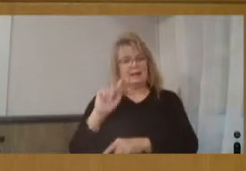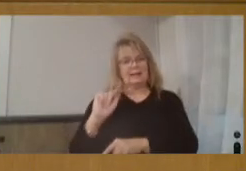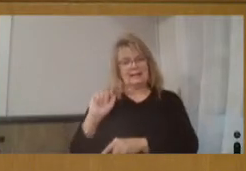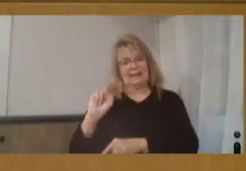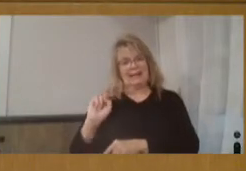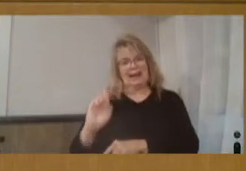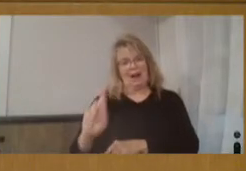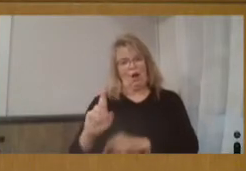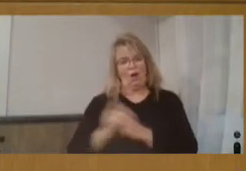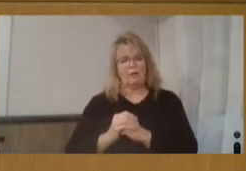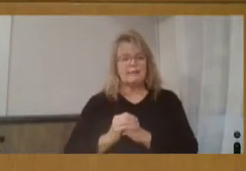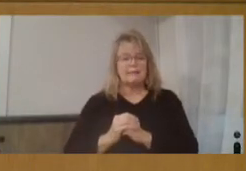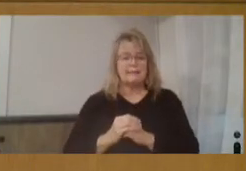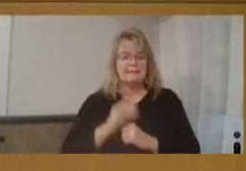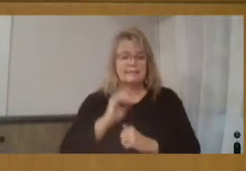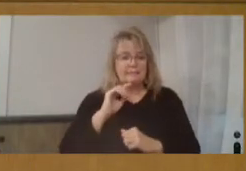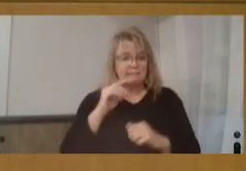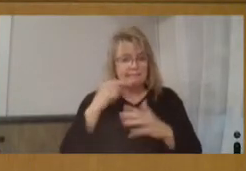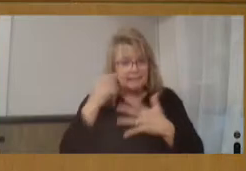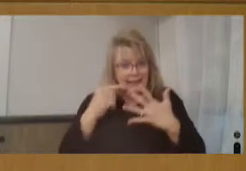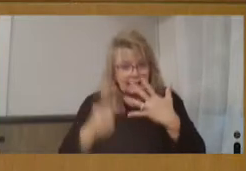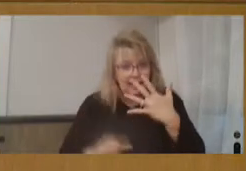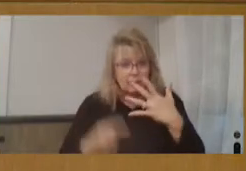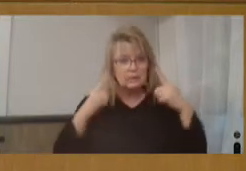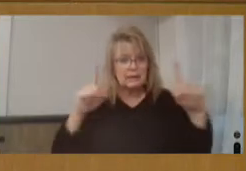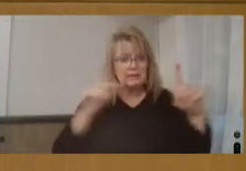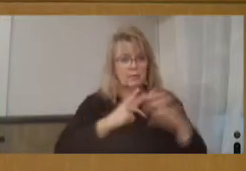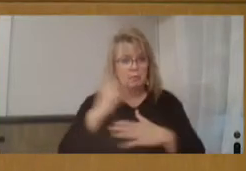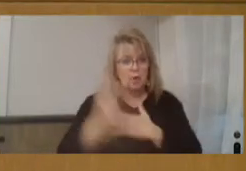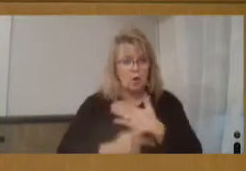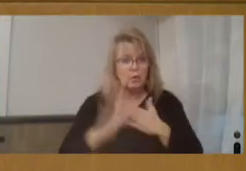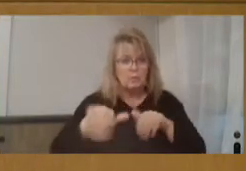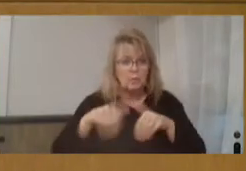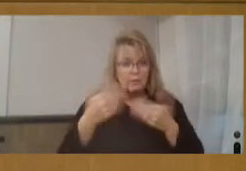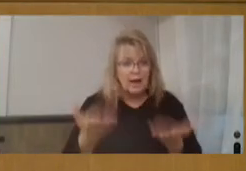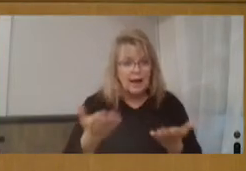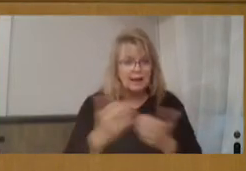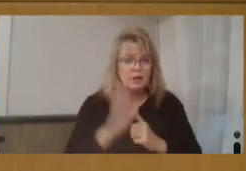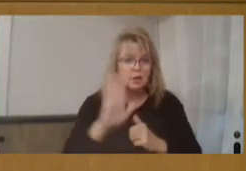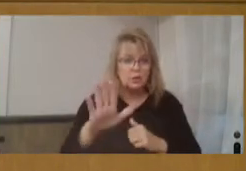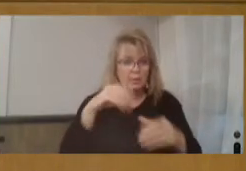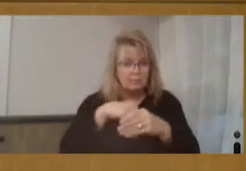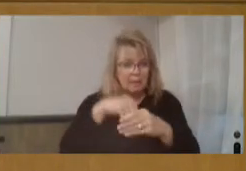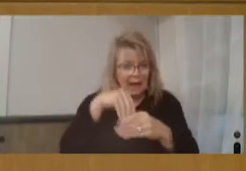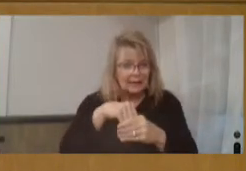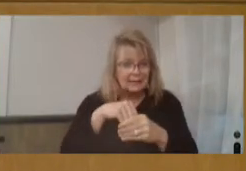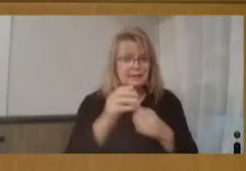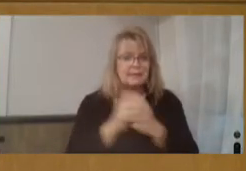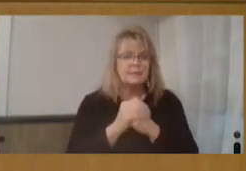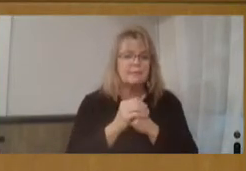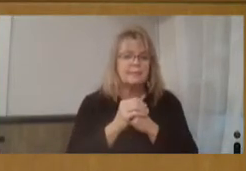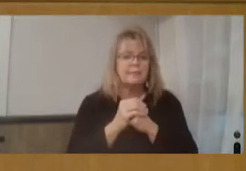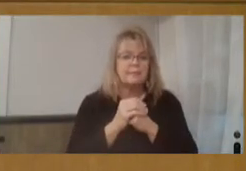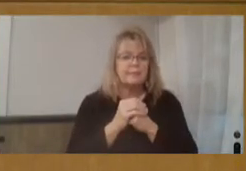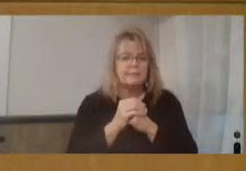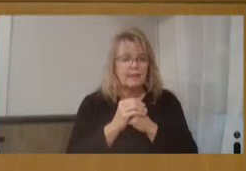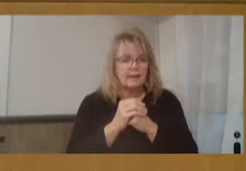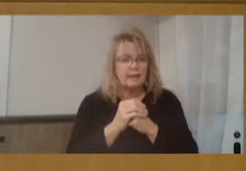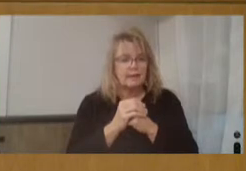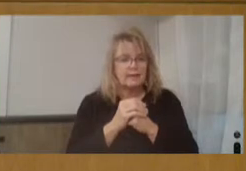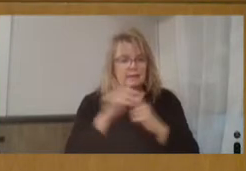of municipalities with successful programs are provided in your packets. Dedicated funding along with